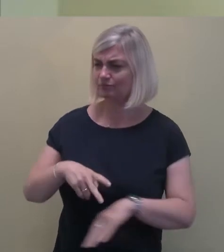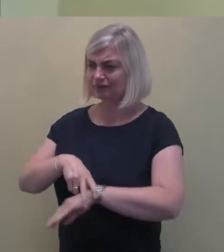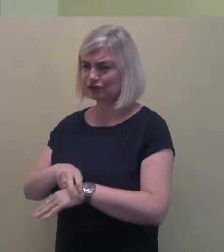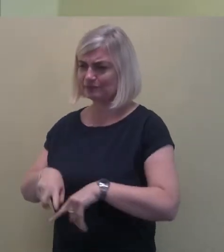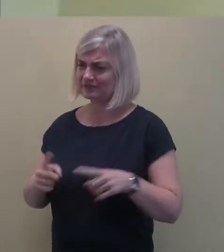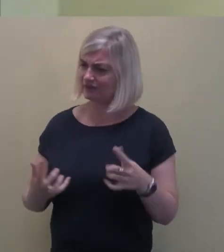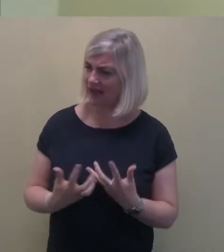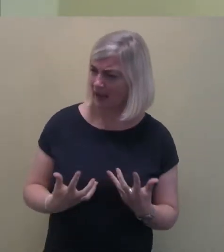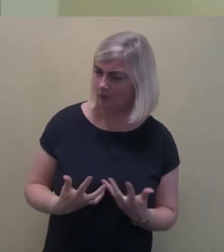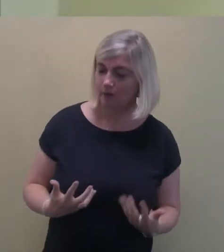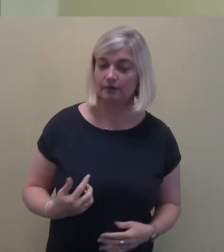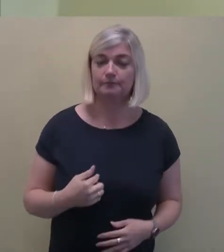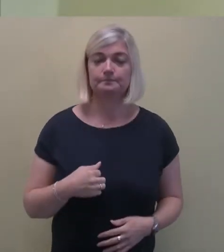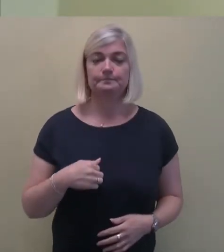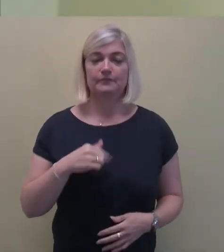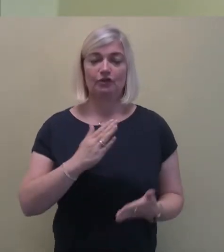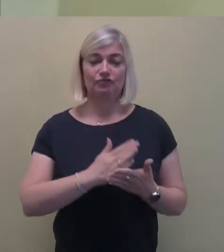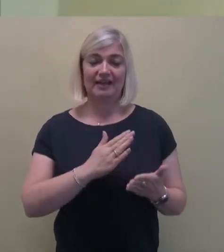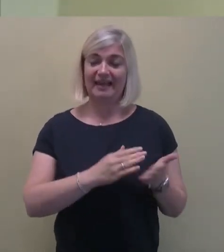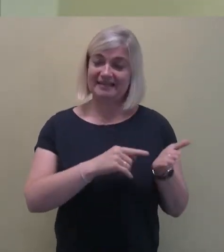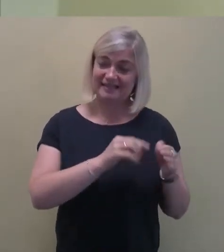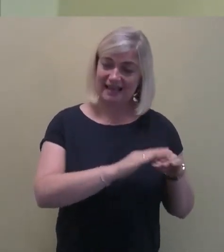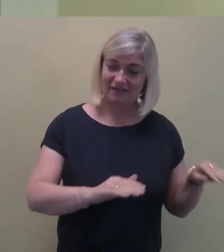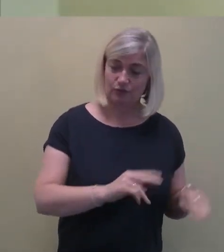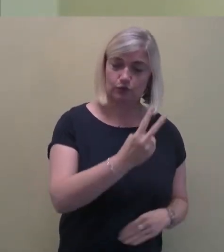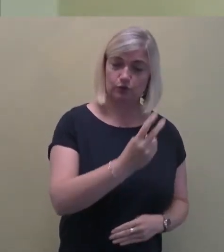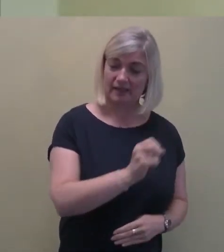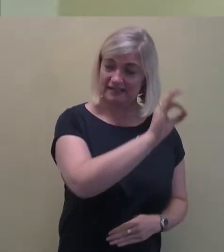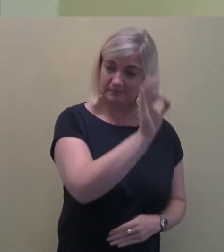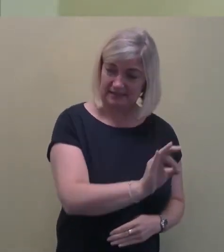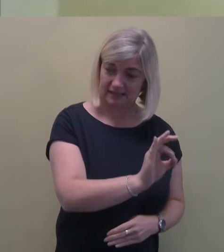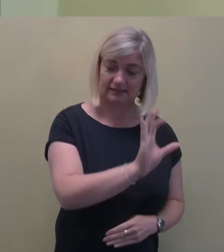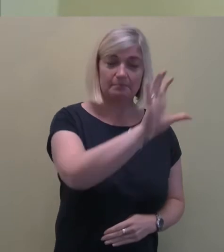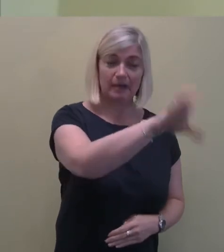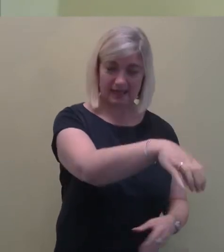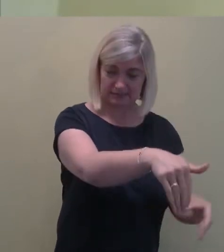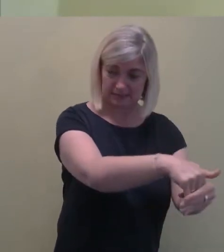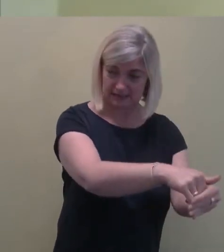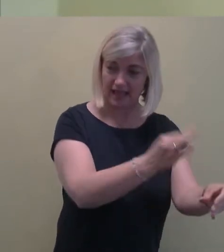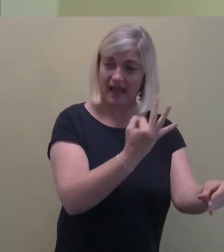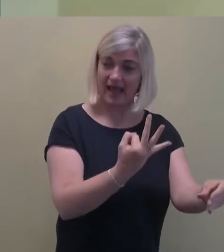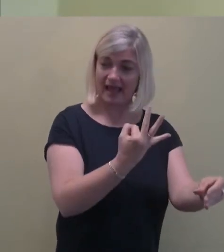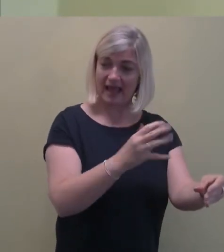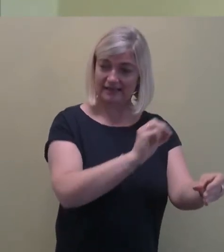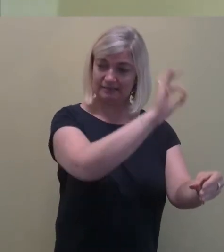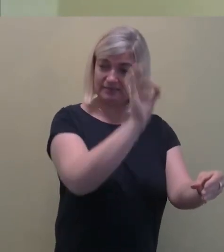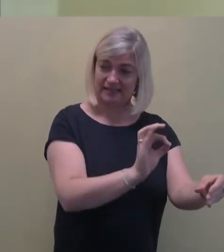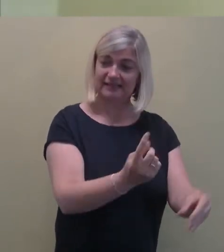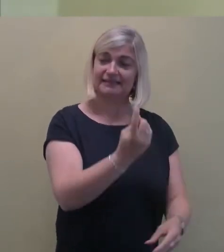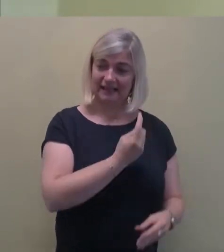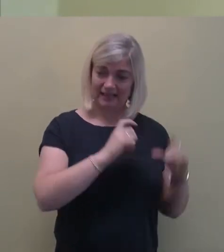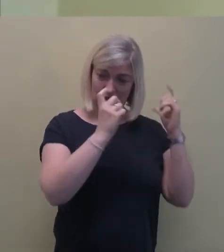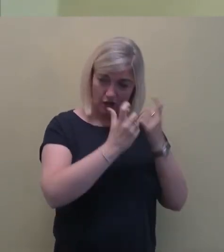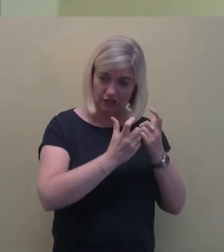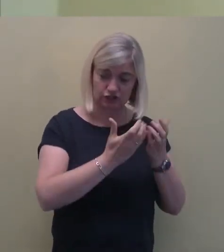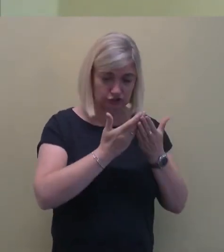the course that you join to obviously mainly progress. It provides multiple progression routes actually, progress into employment, especially with that work